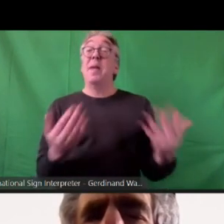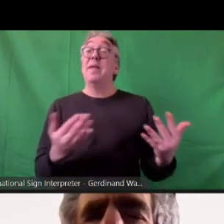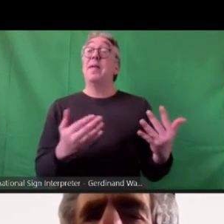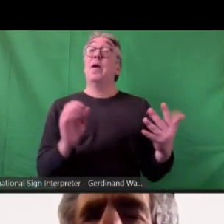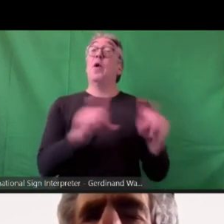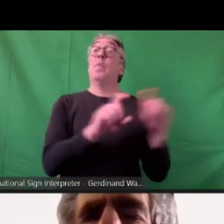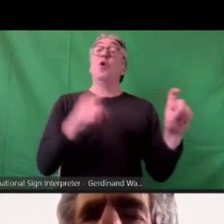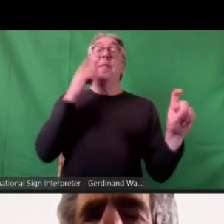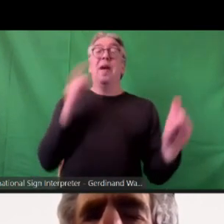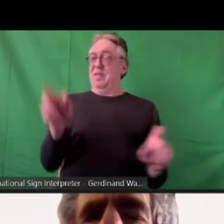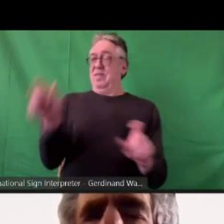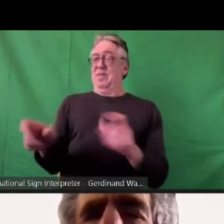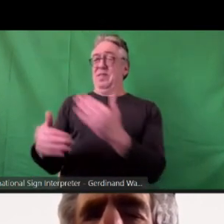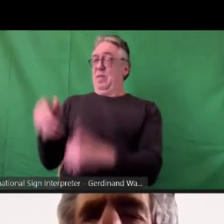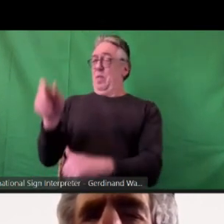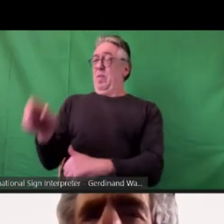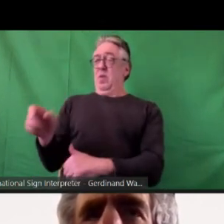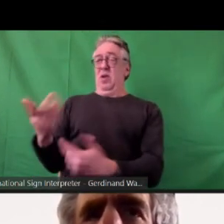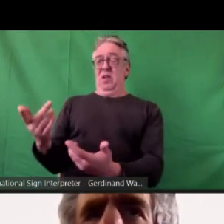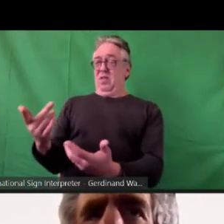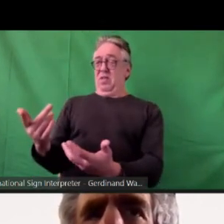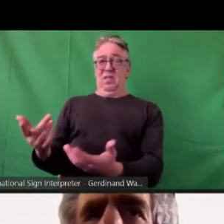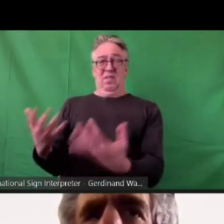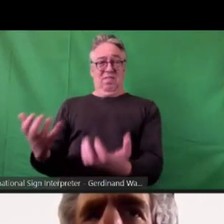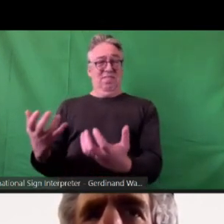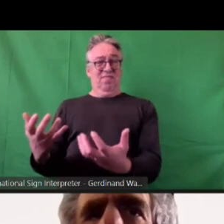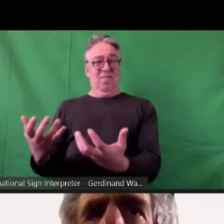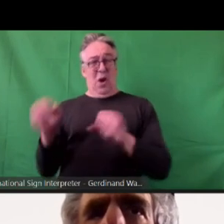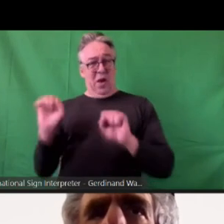skills. And so one, I believe for us to be able to,